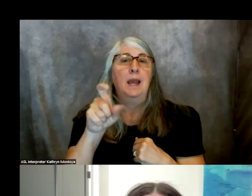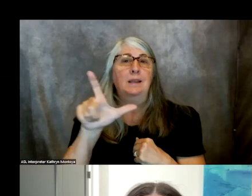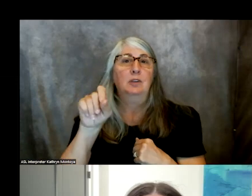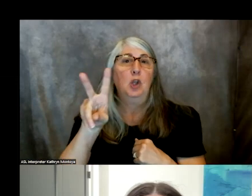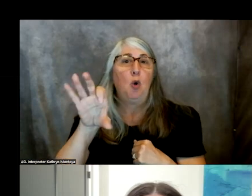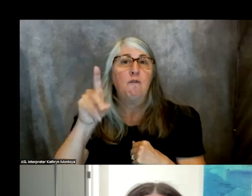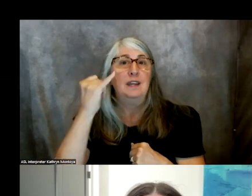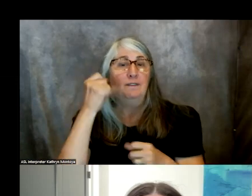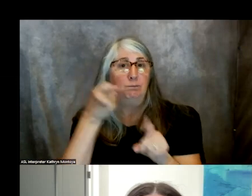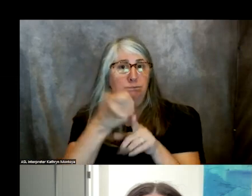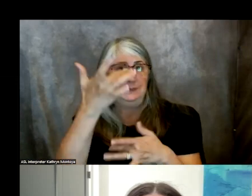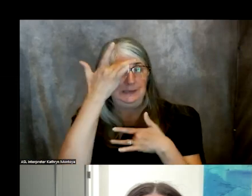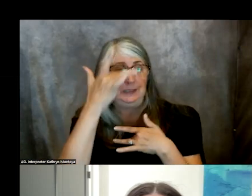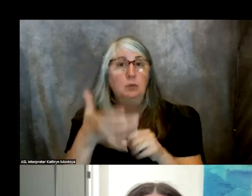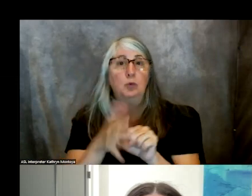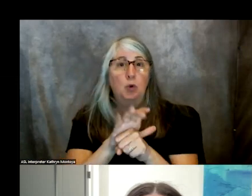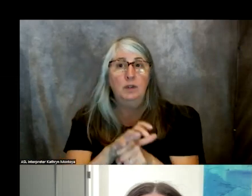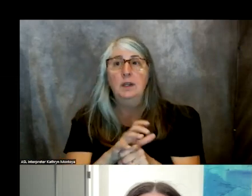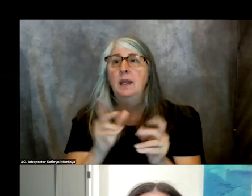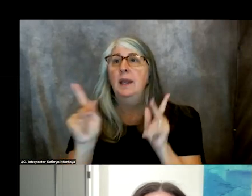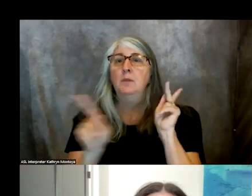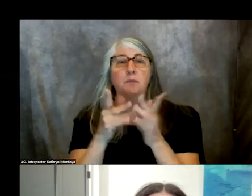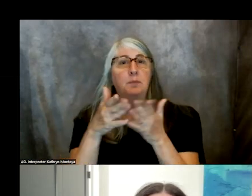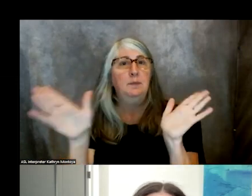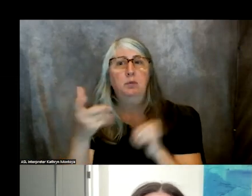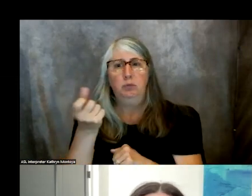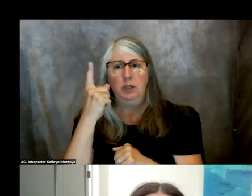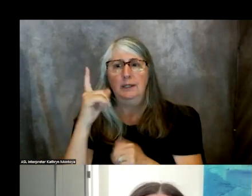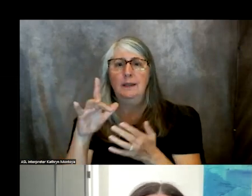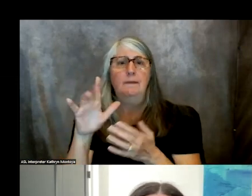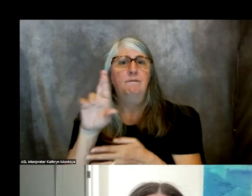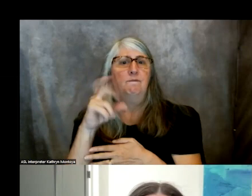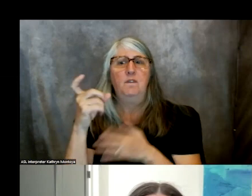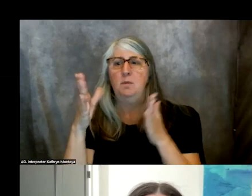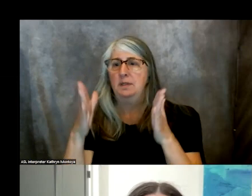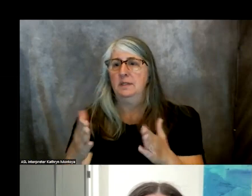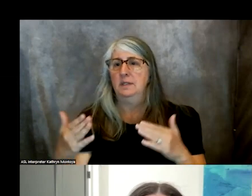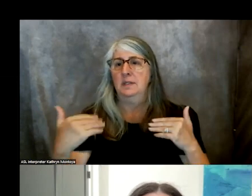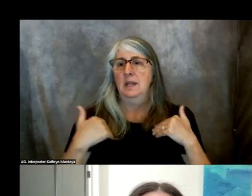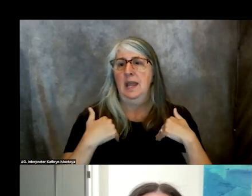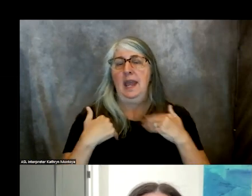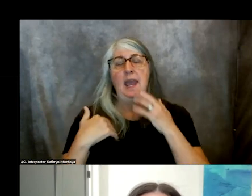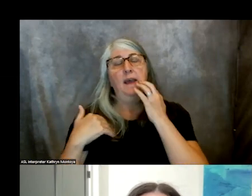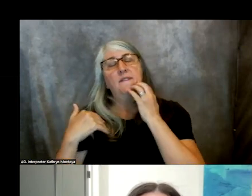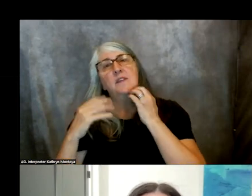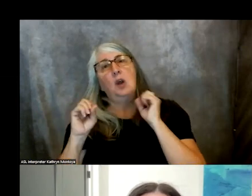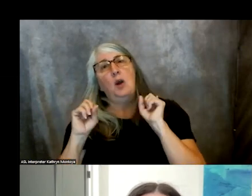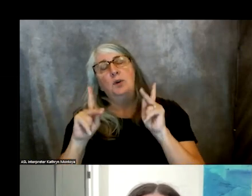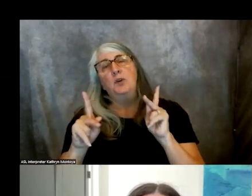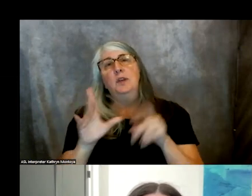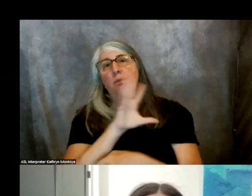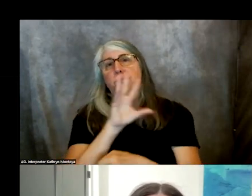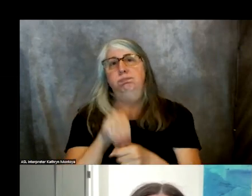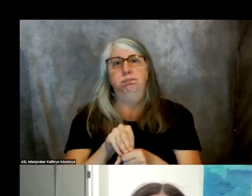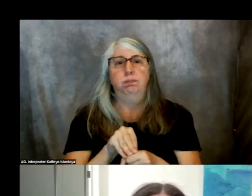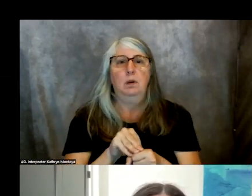COVID. And the public kind of realized that pharmacists had this opportunity to play an increased role, not